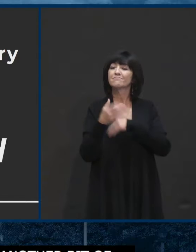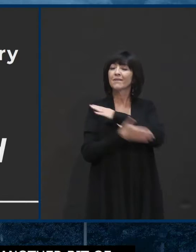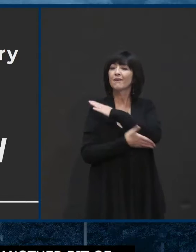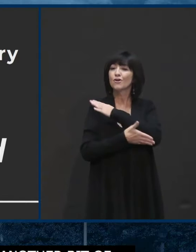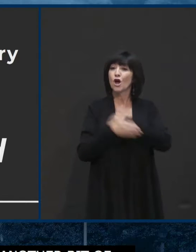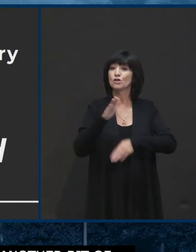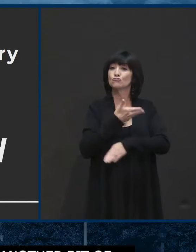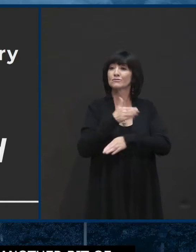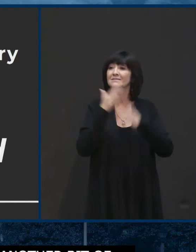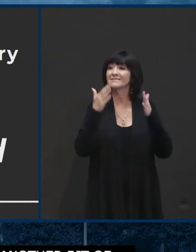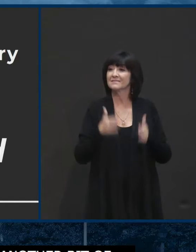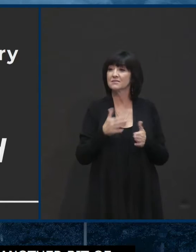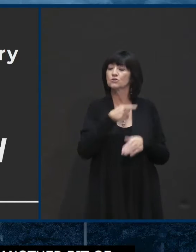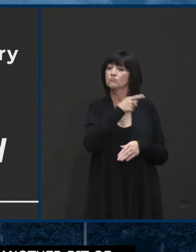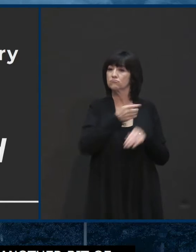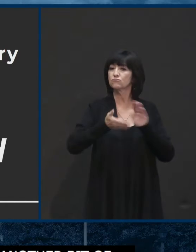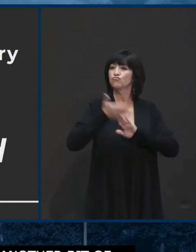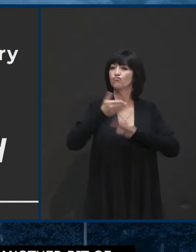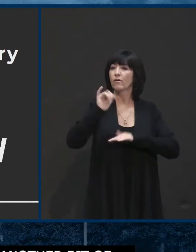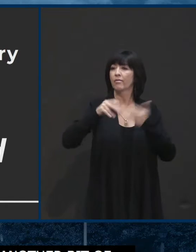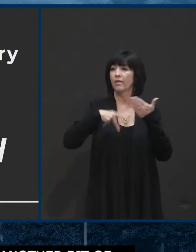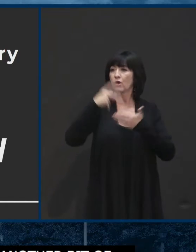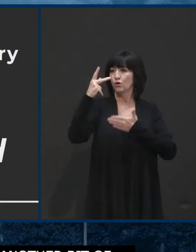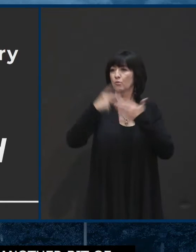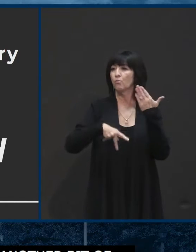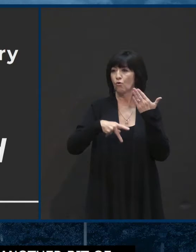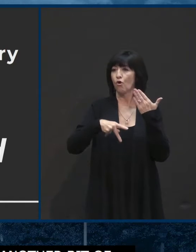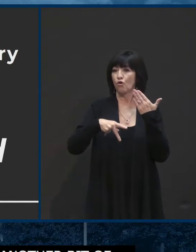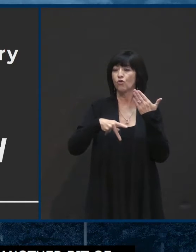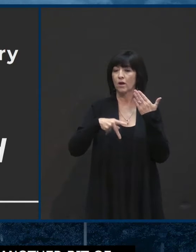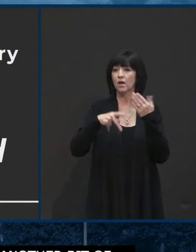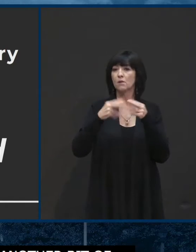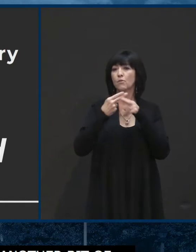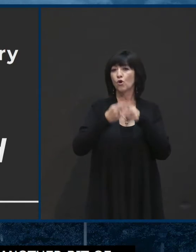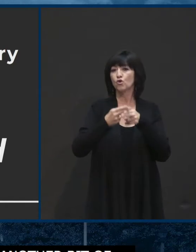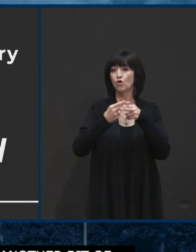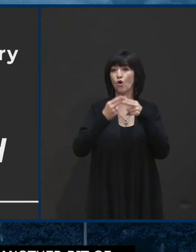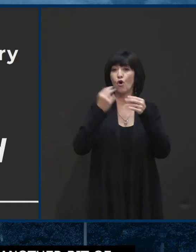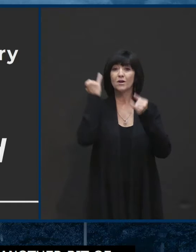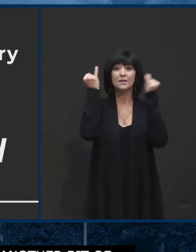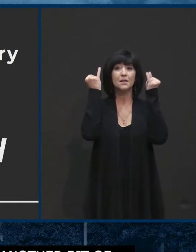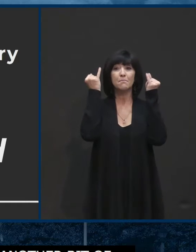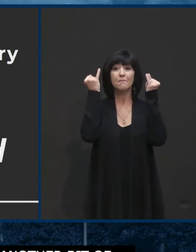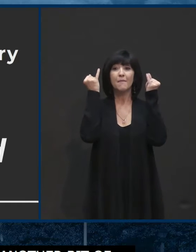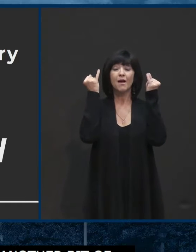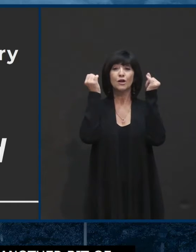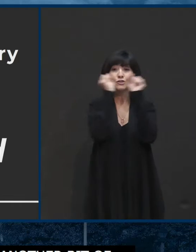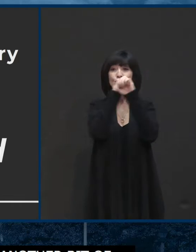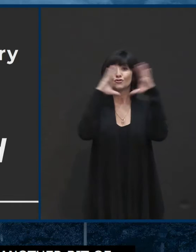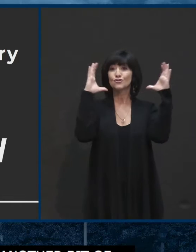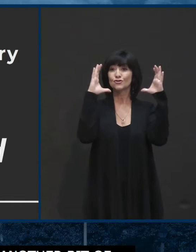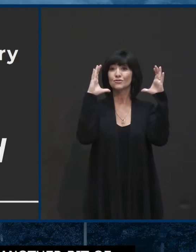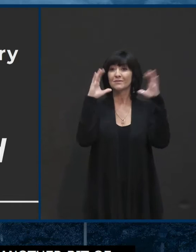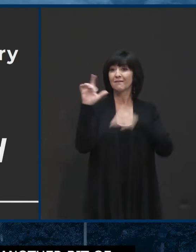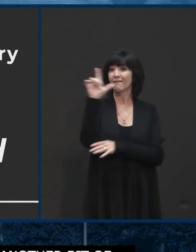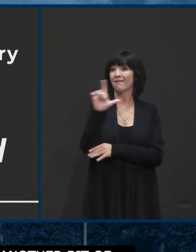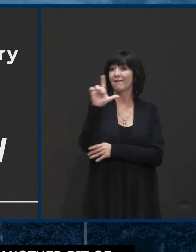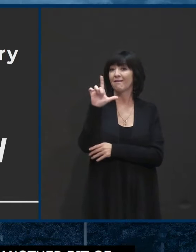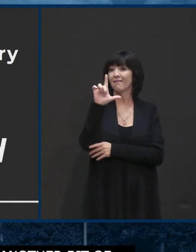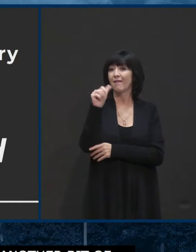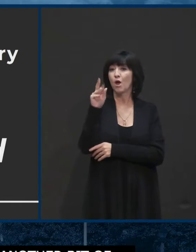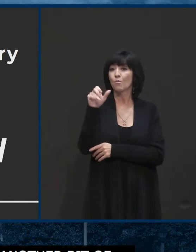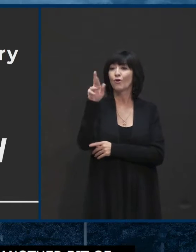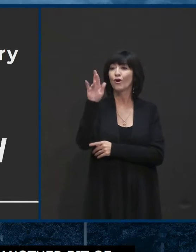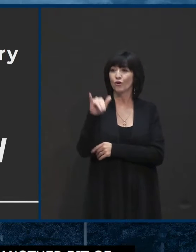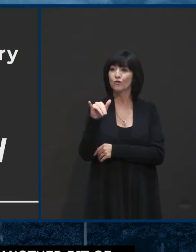11,441 children registered to get these books, free books from Dolly Parton's Imagination Library, a really important step in